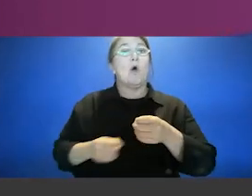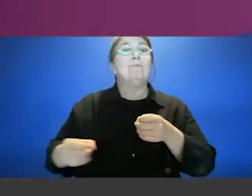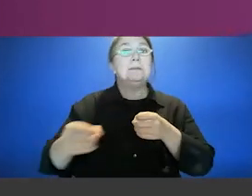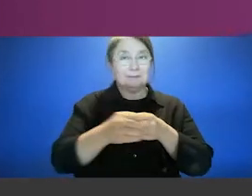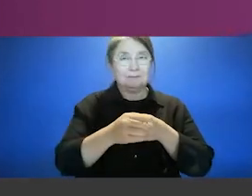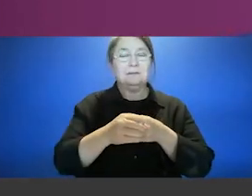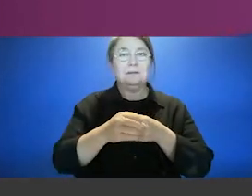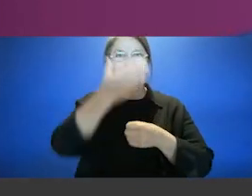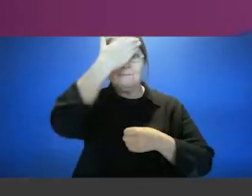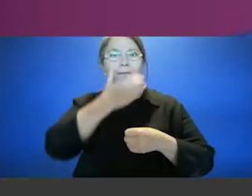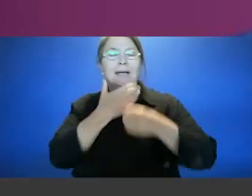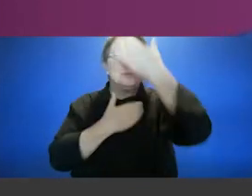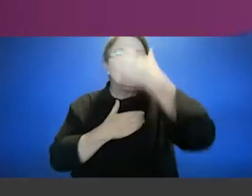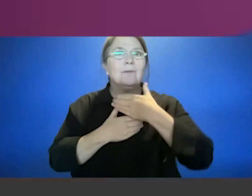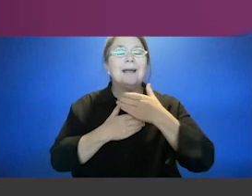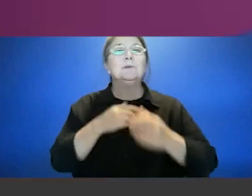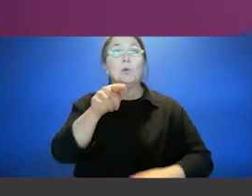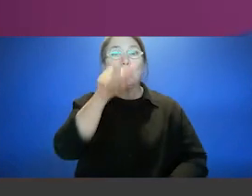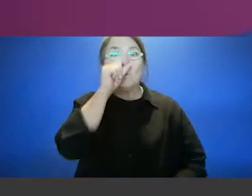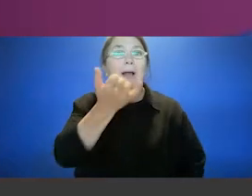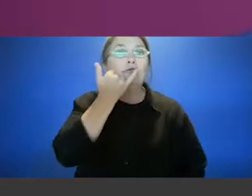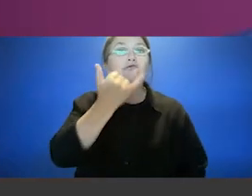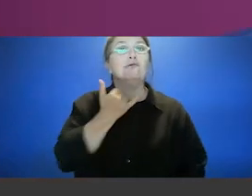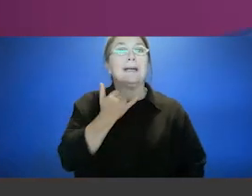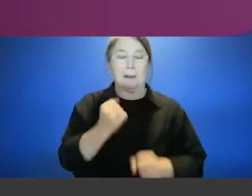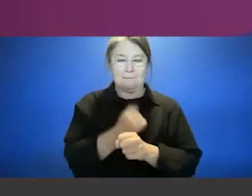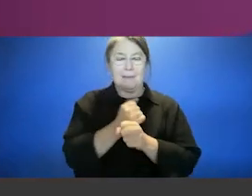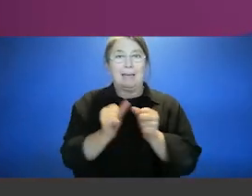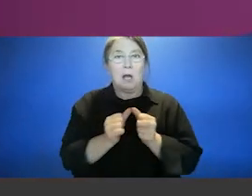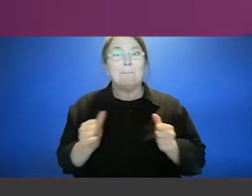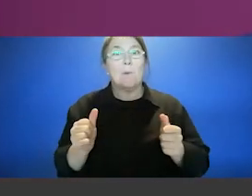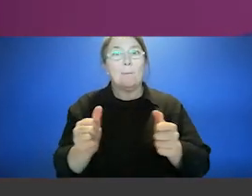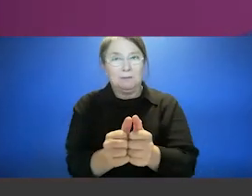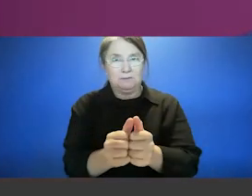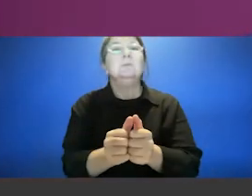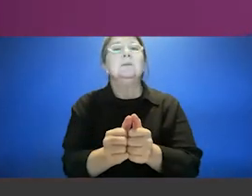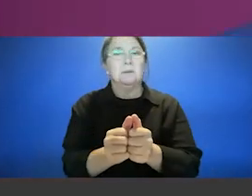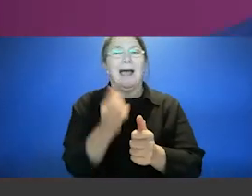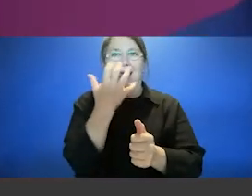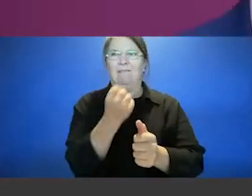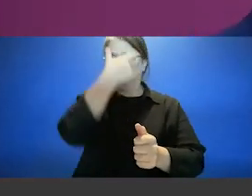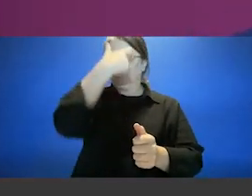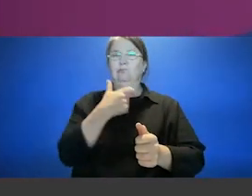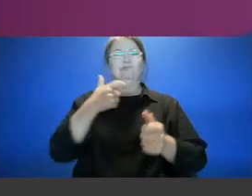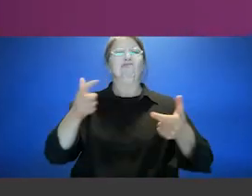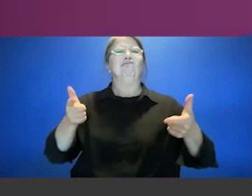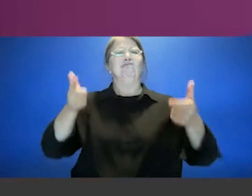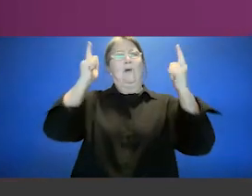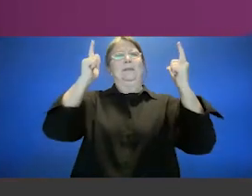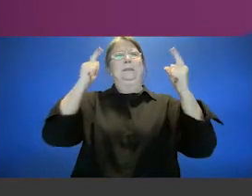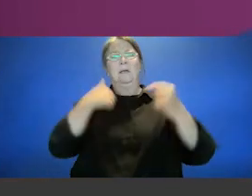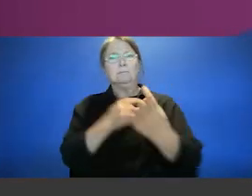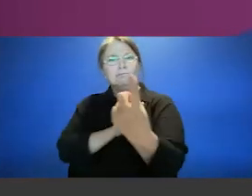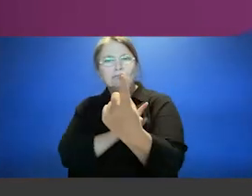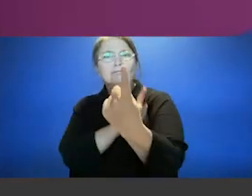would be to make an appointment and have an officer dedicate some time to listen to your complaint and take it